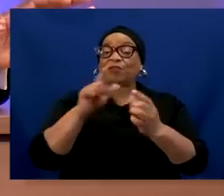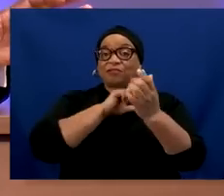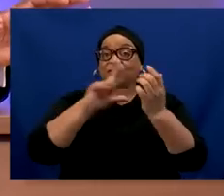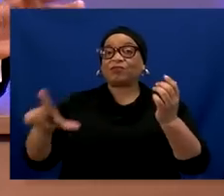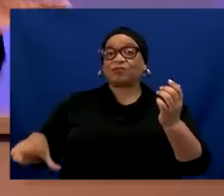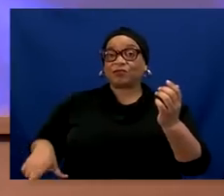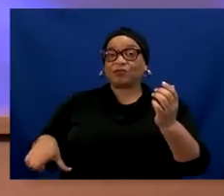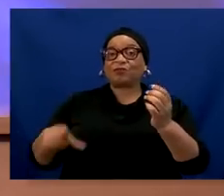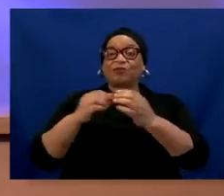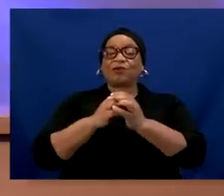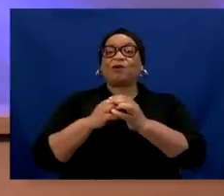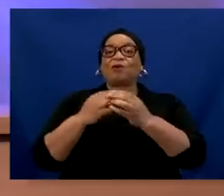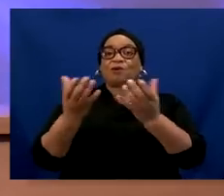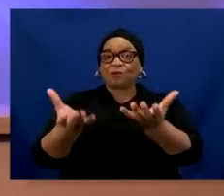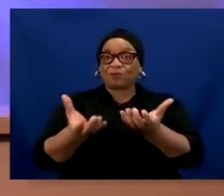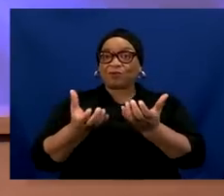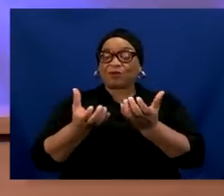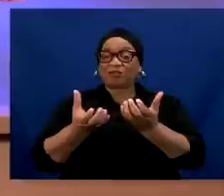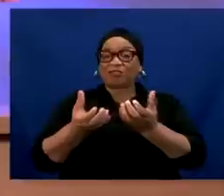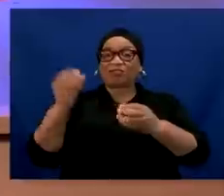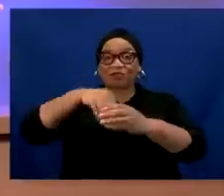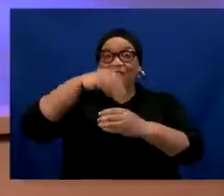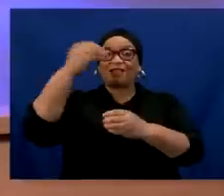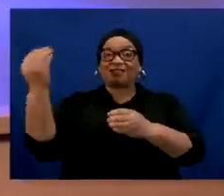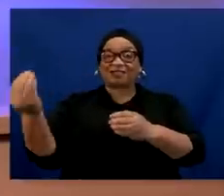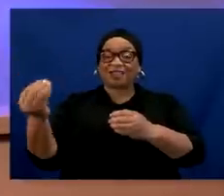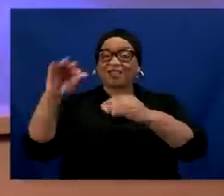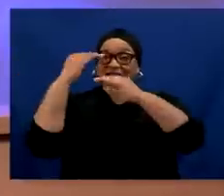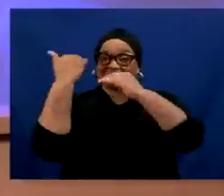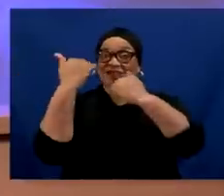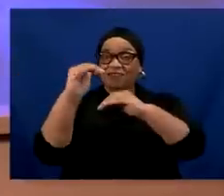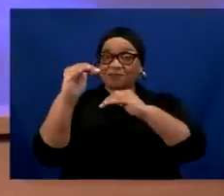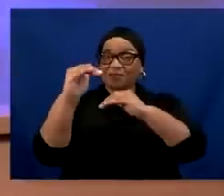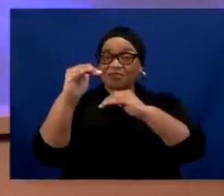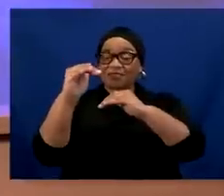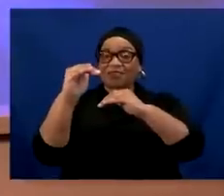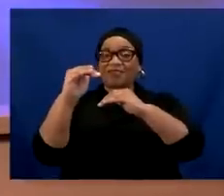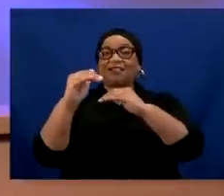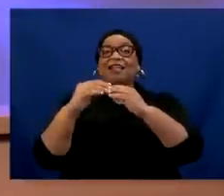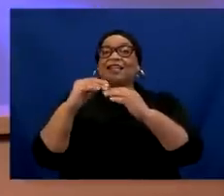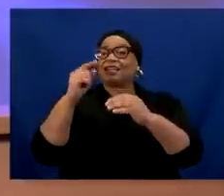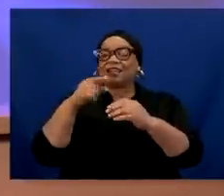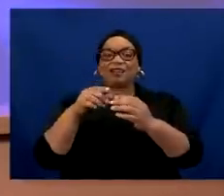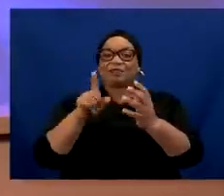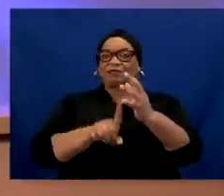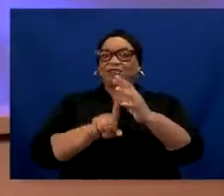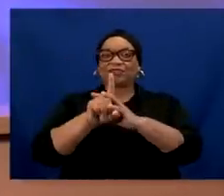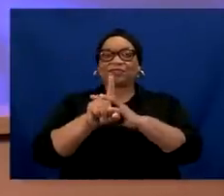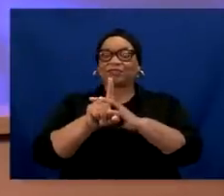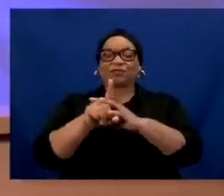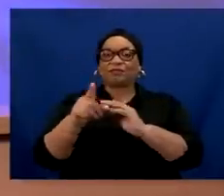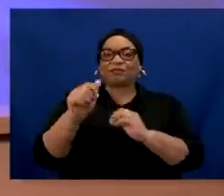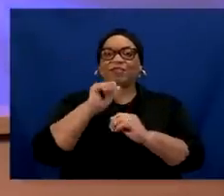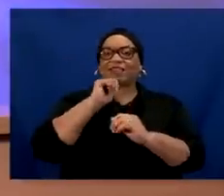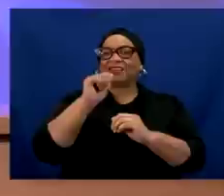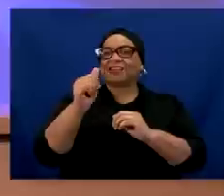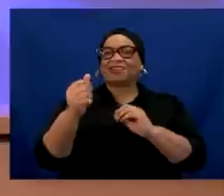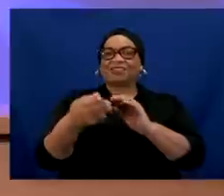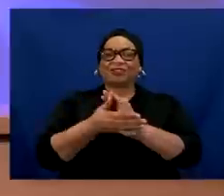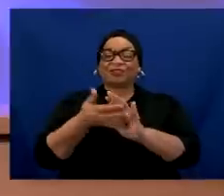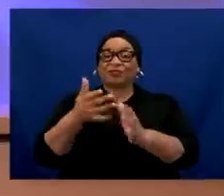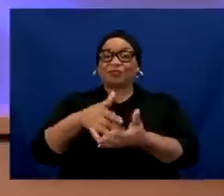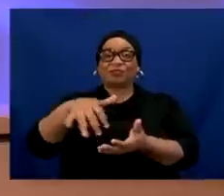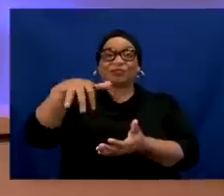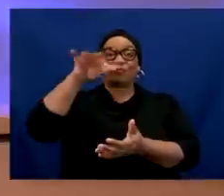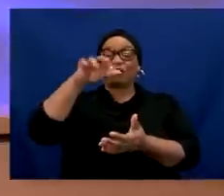outside our boxes, he is beyond our limitations, he will show up not to the nobility and the aristocracy, but he